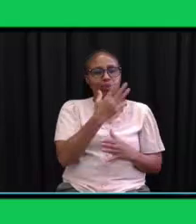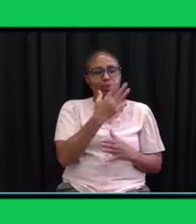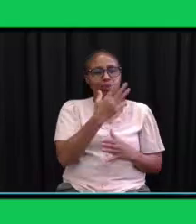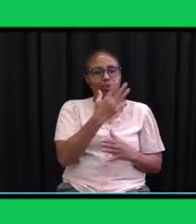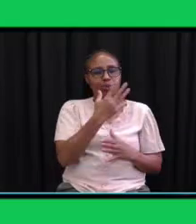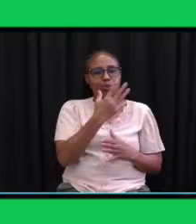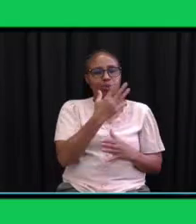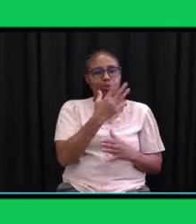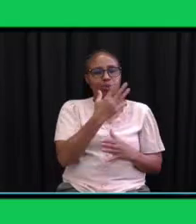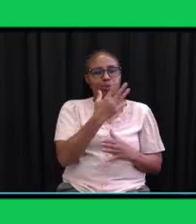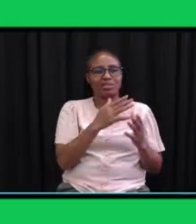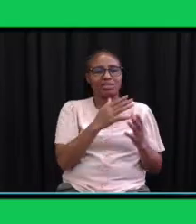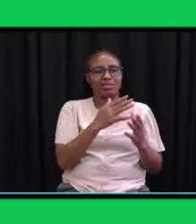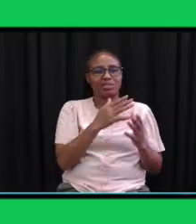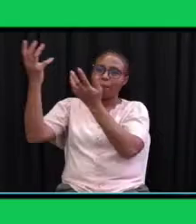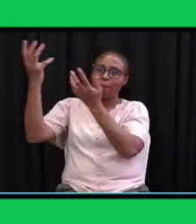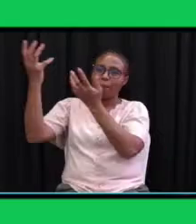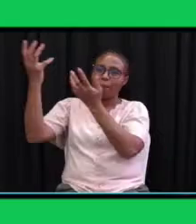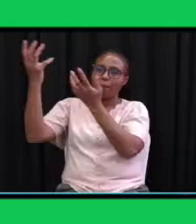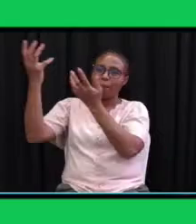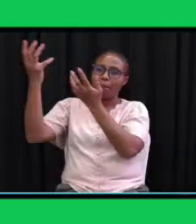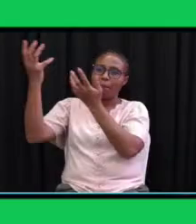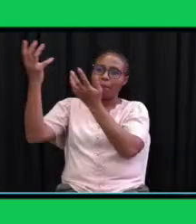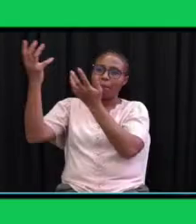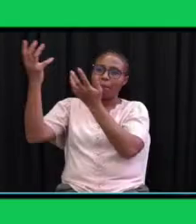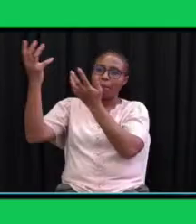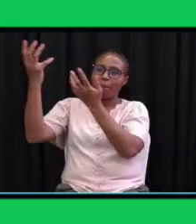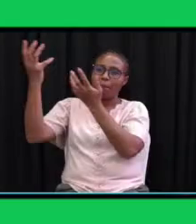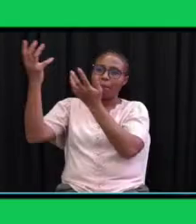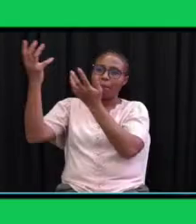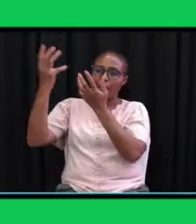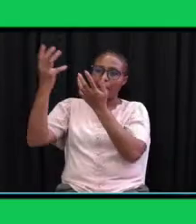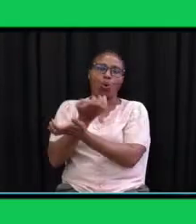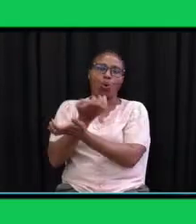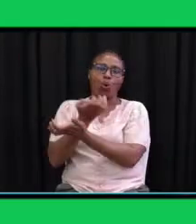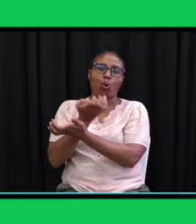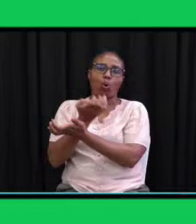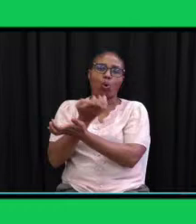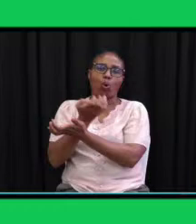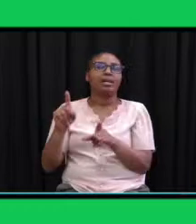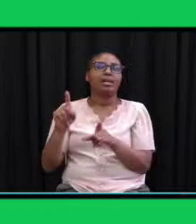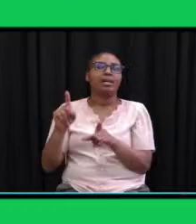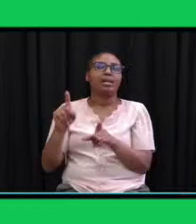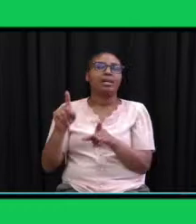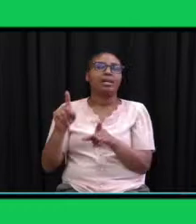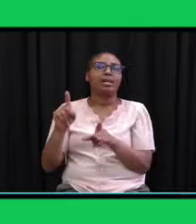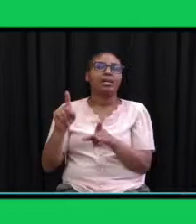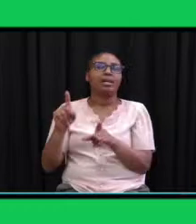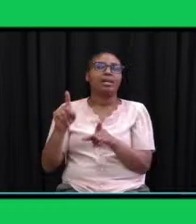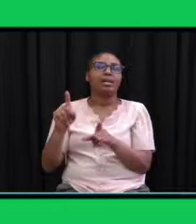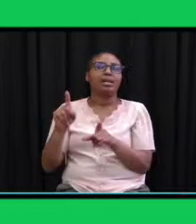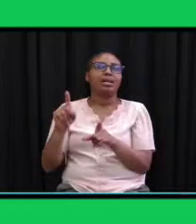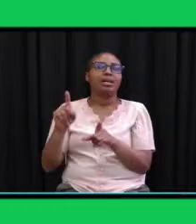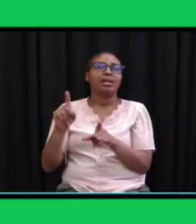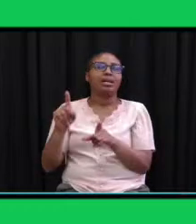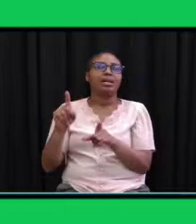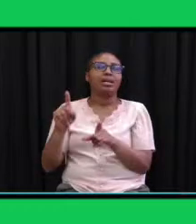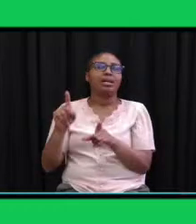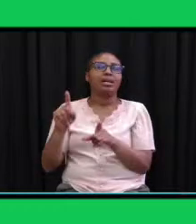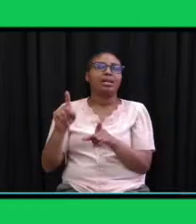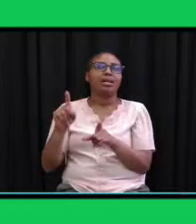have to produce everything. We import from where there are economies of